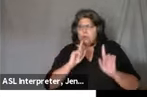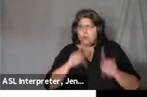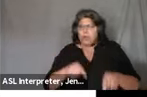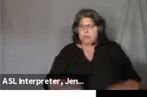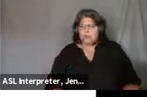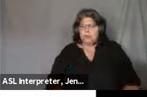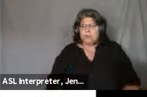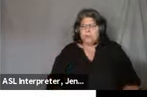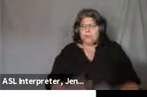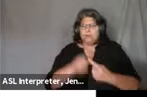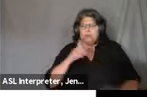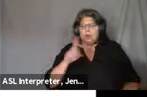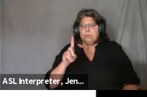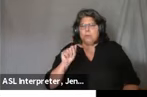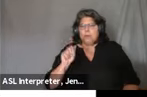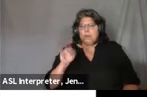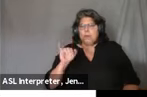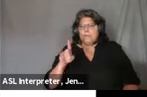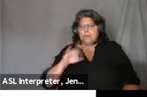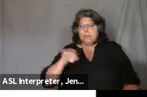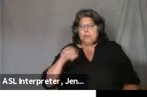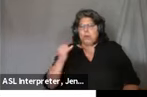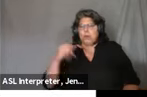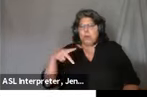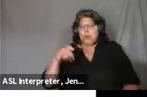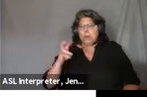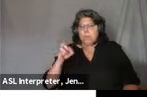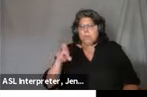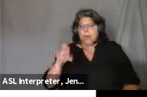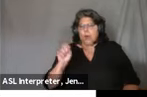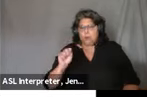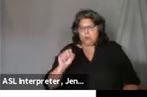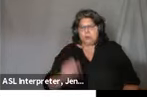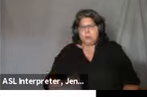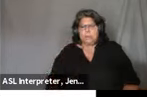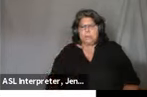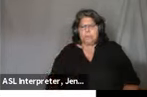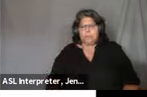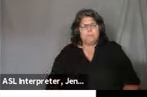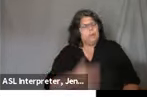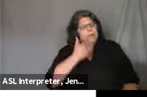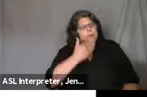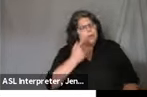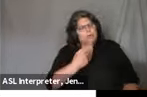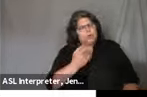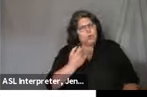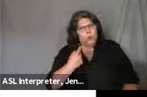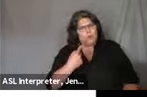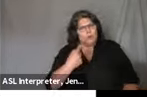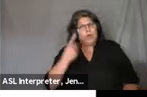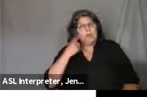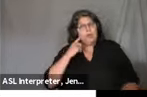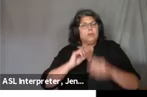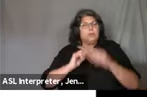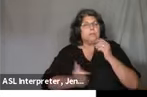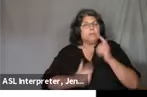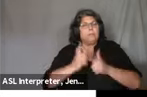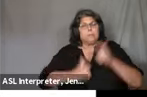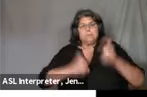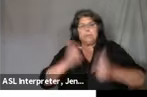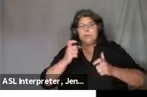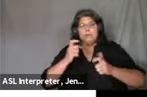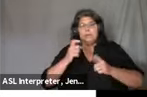of David J. Powers and Associates. Yeah, thanks for the question. I think the primary environmental impact that's